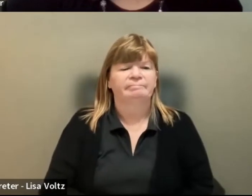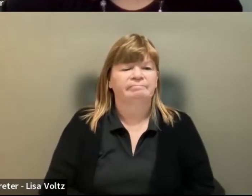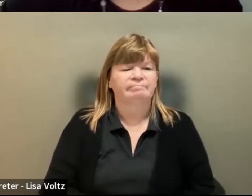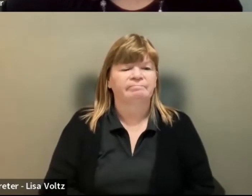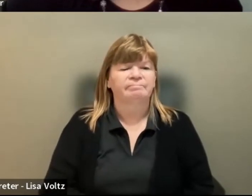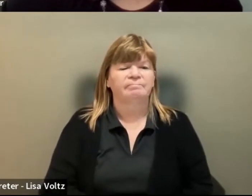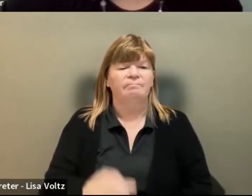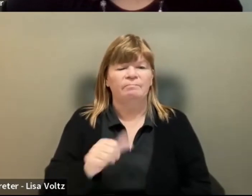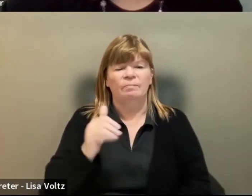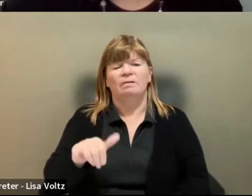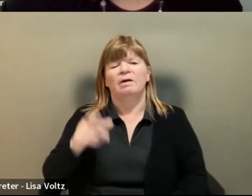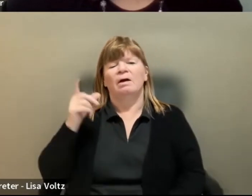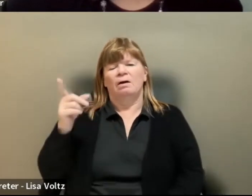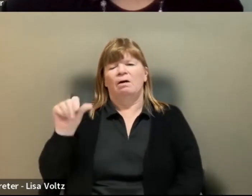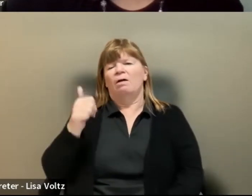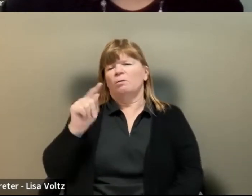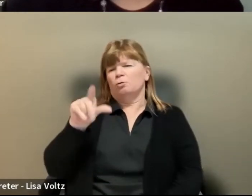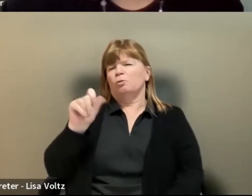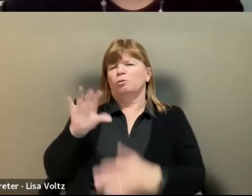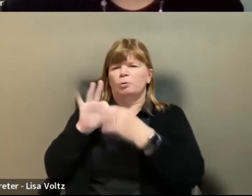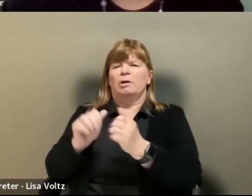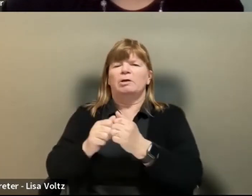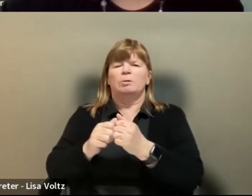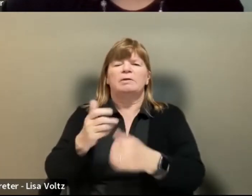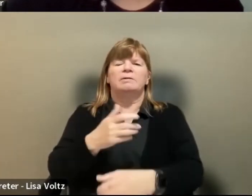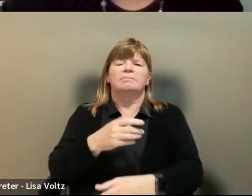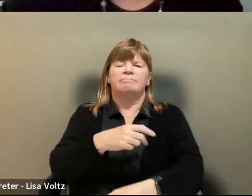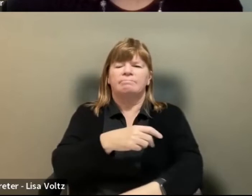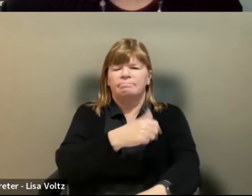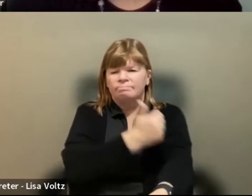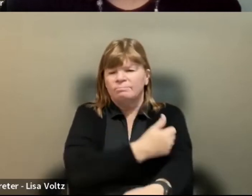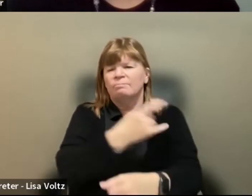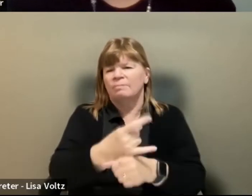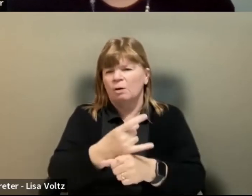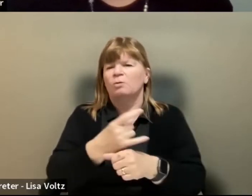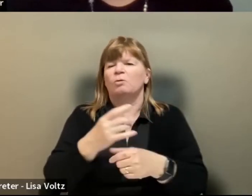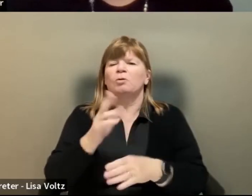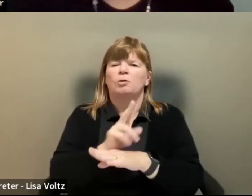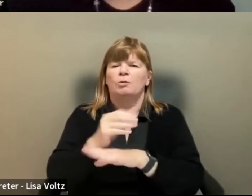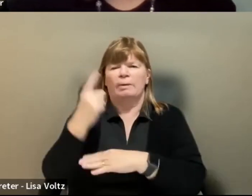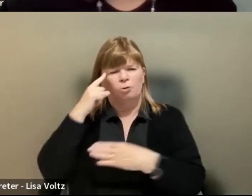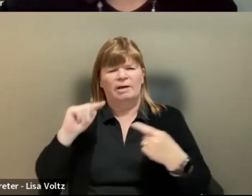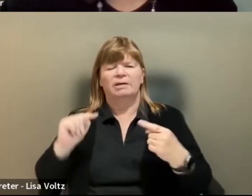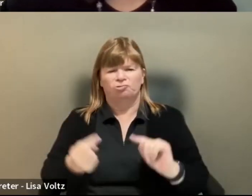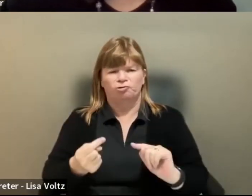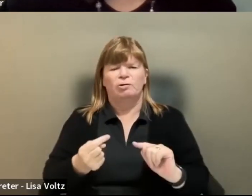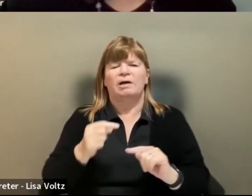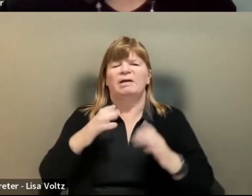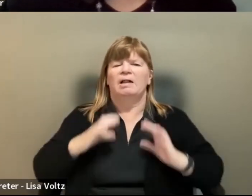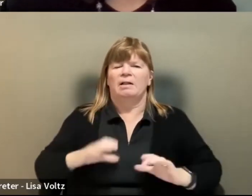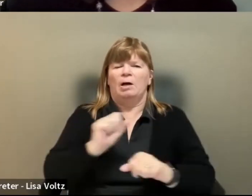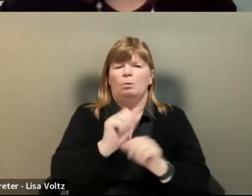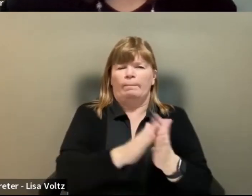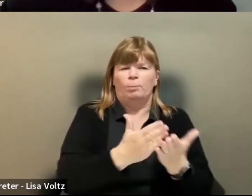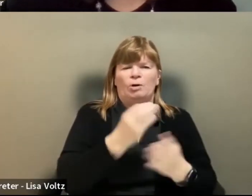NASHA has worked on some tools related to substance use and brain injury, and a client workbook and an